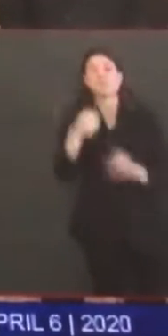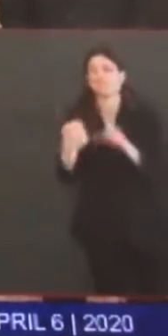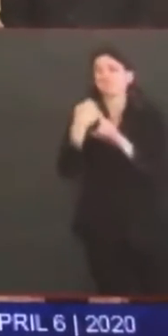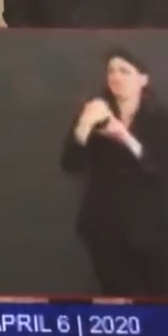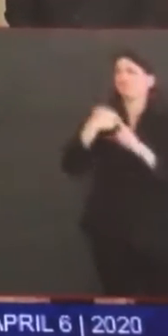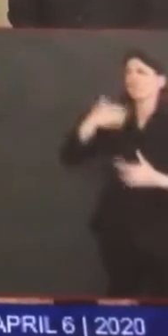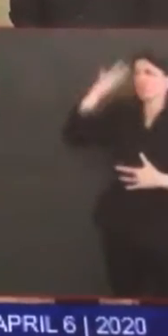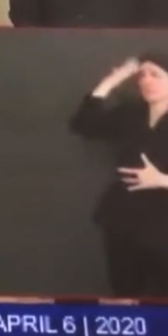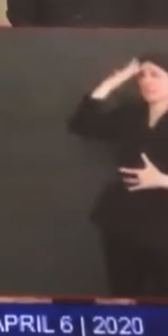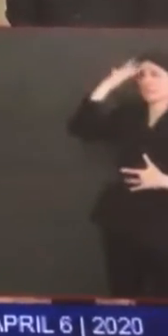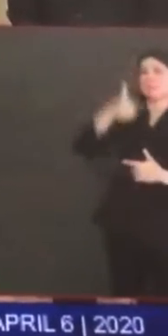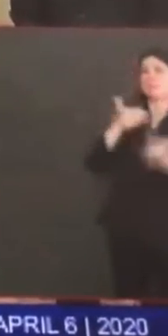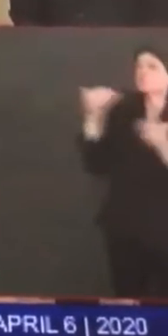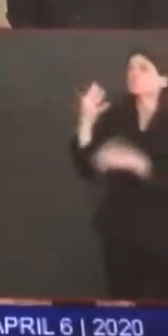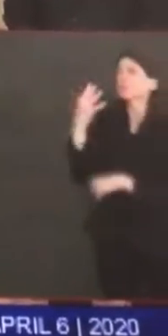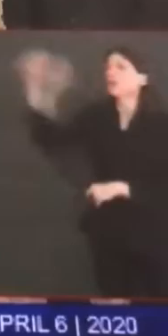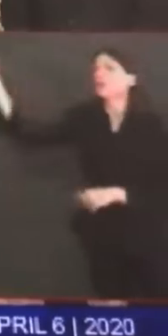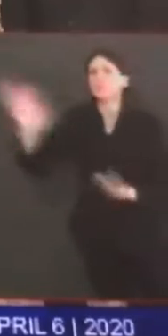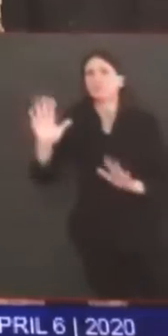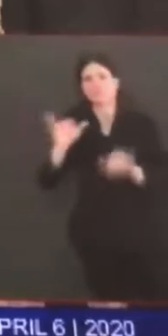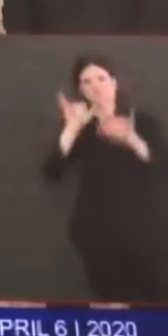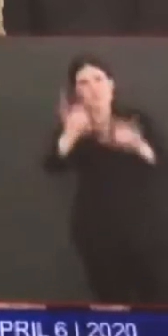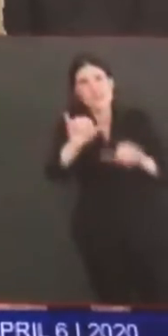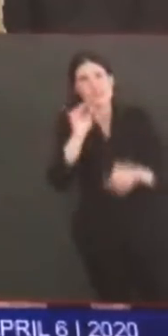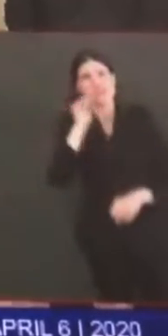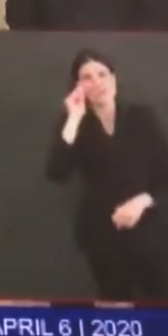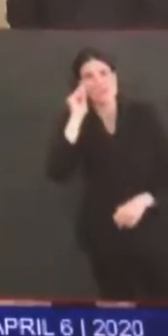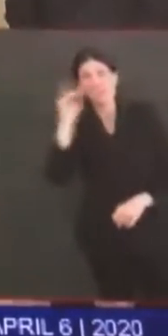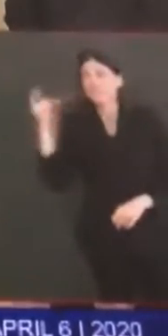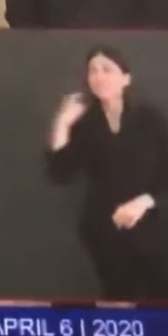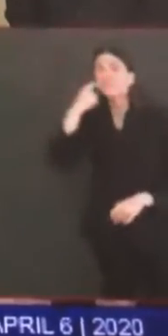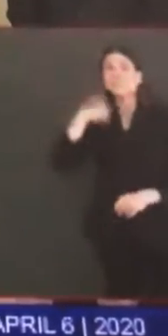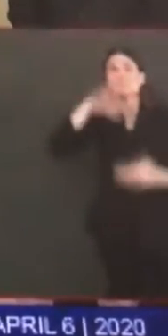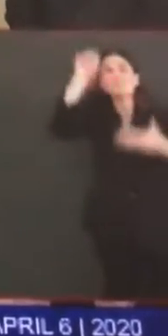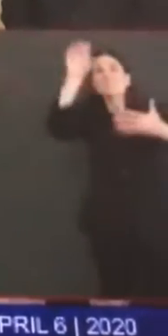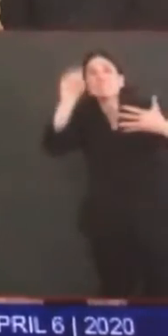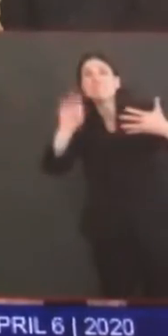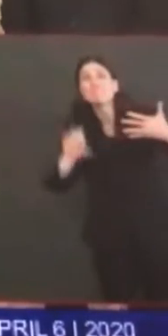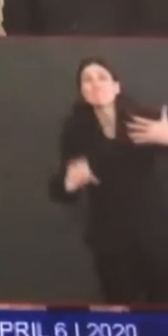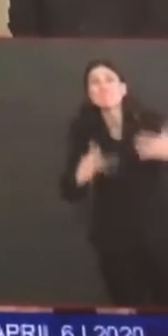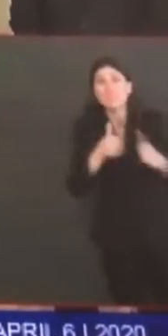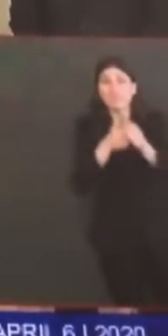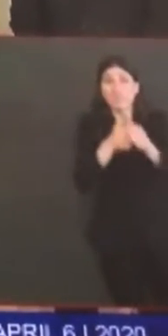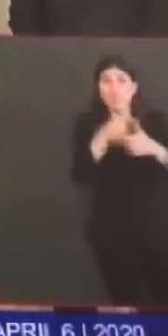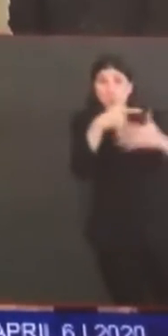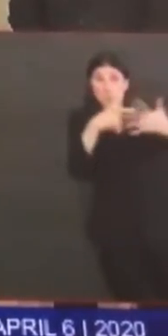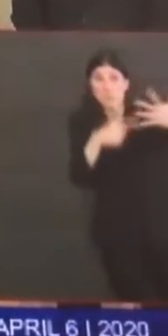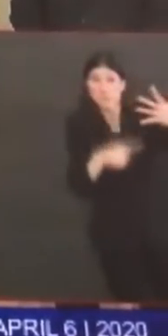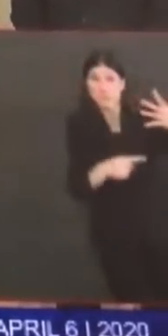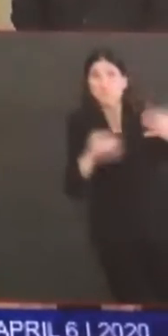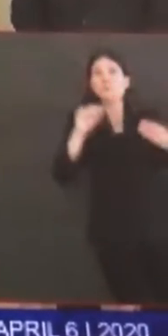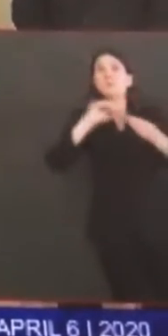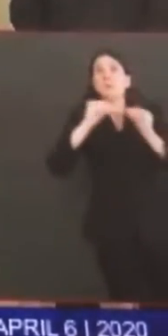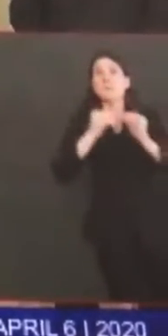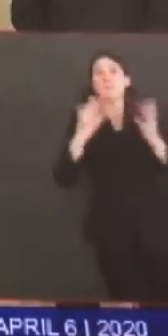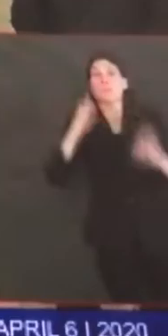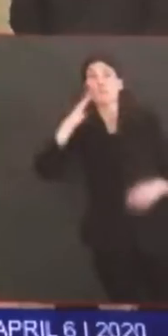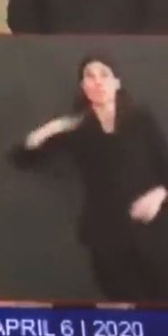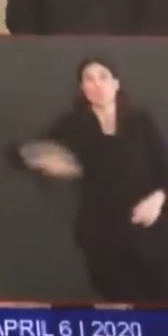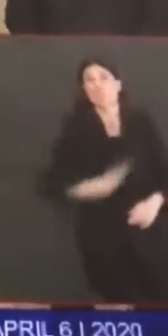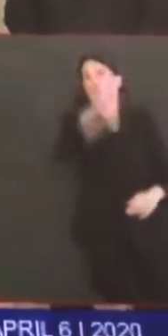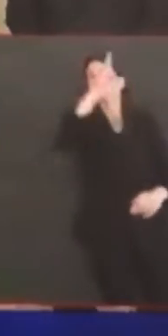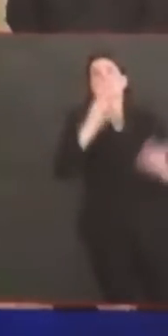etc., then our peak will be pushed out and will not be nearly as high.